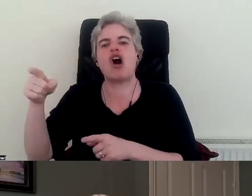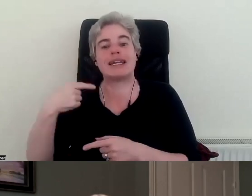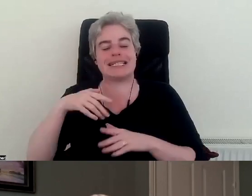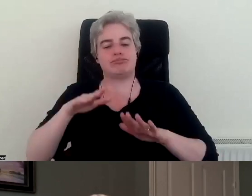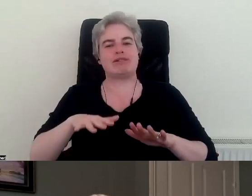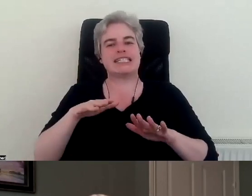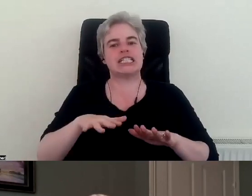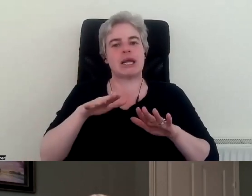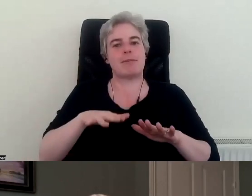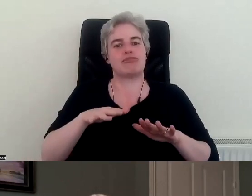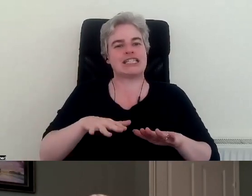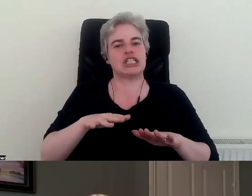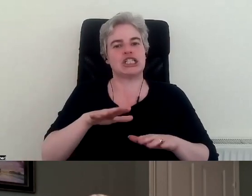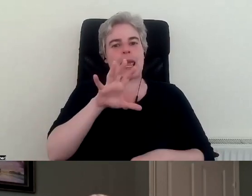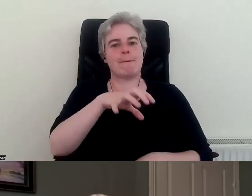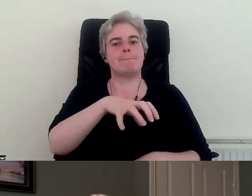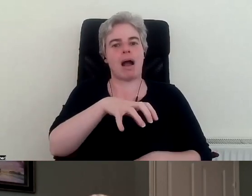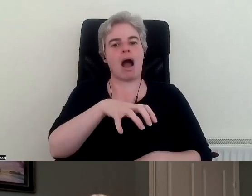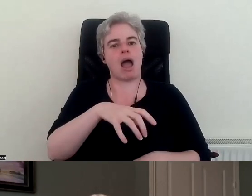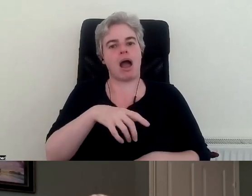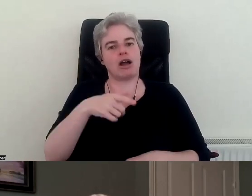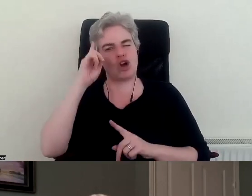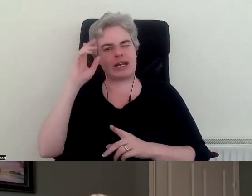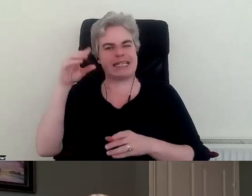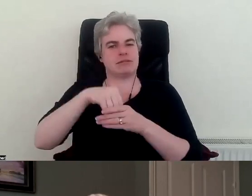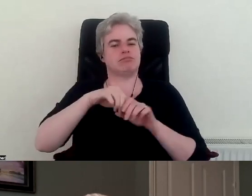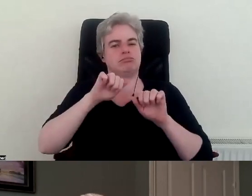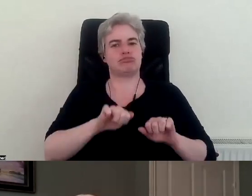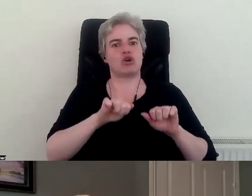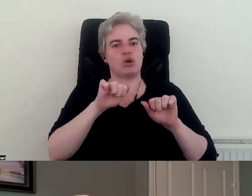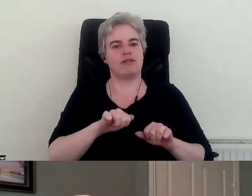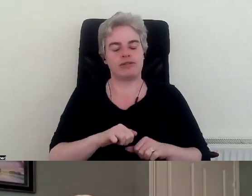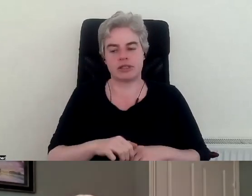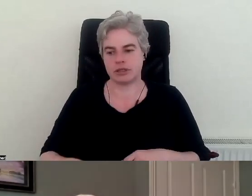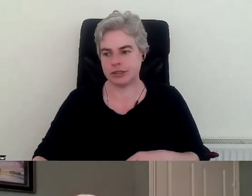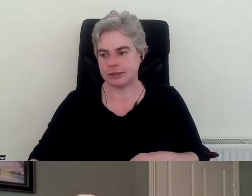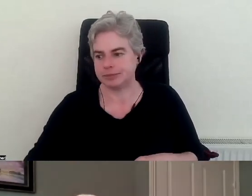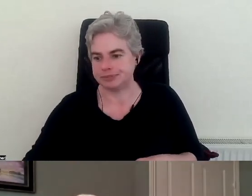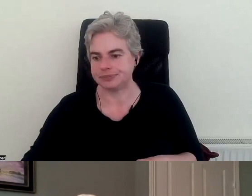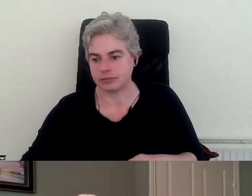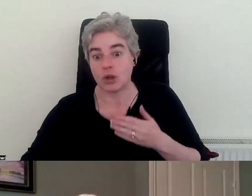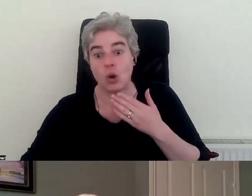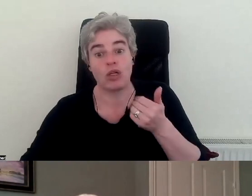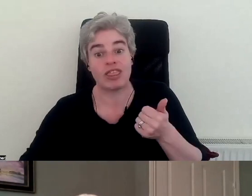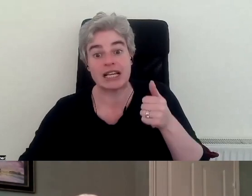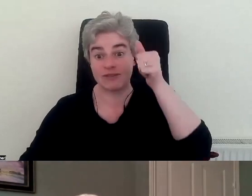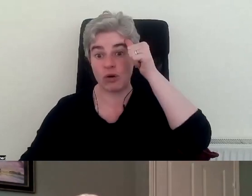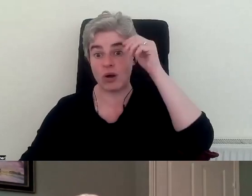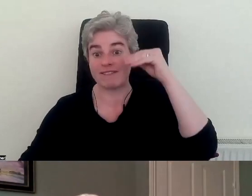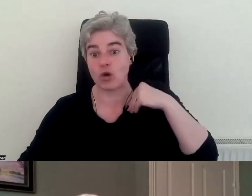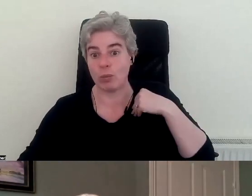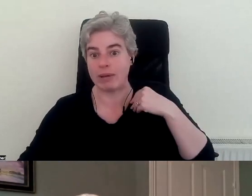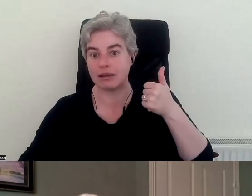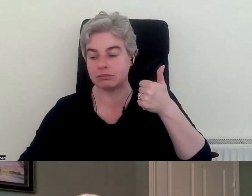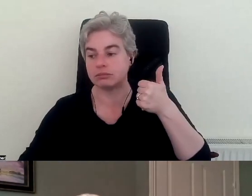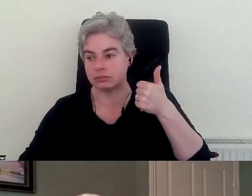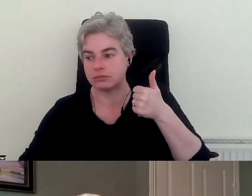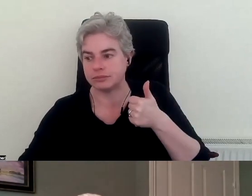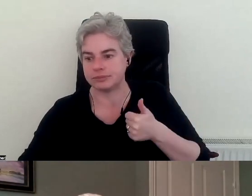Empire. Yeah, no, thanks for alerting me to that. However, and I think